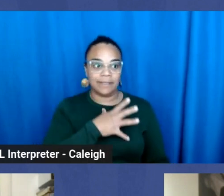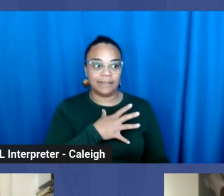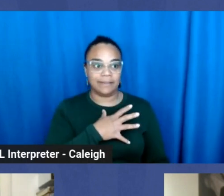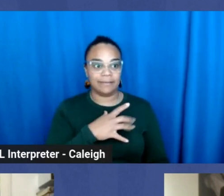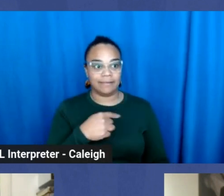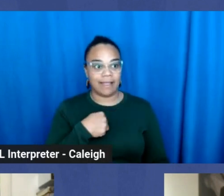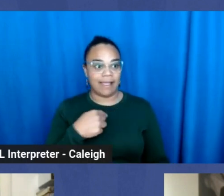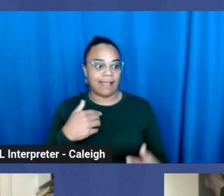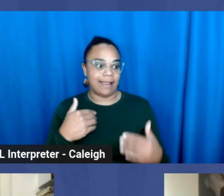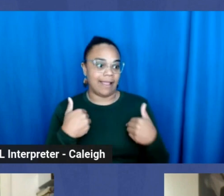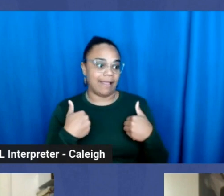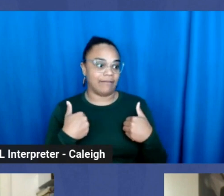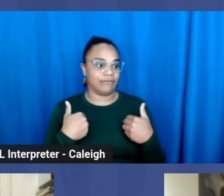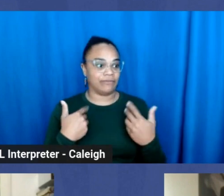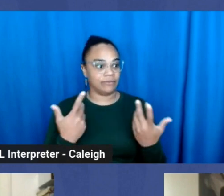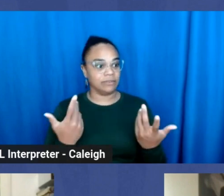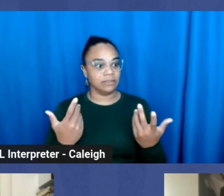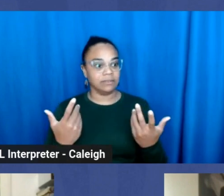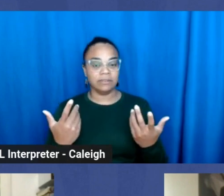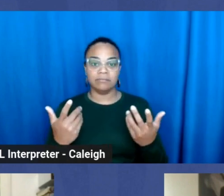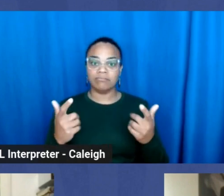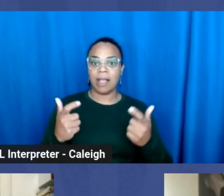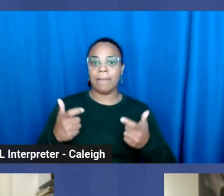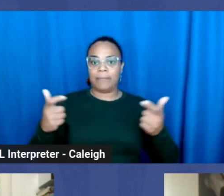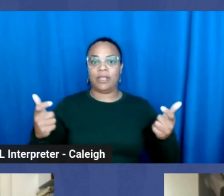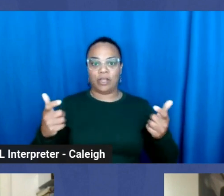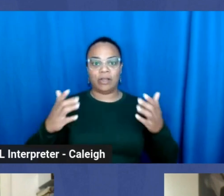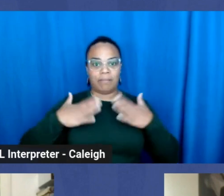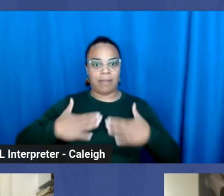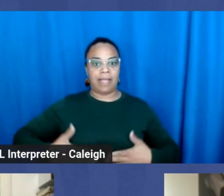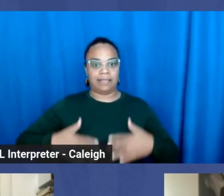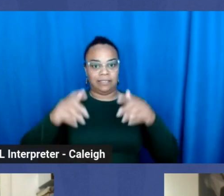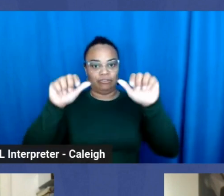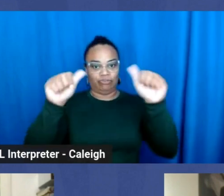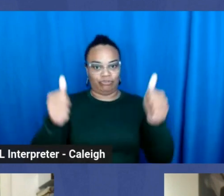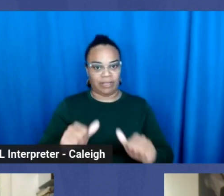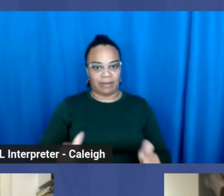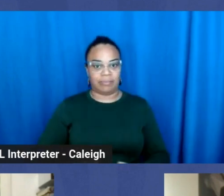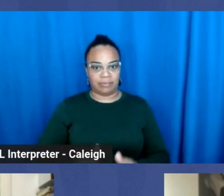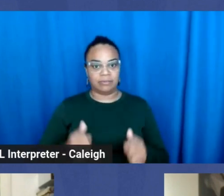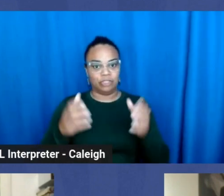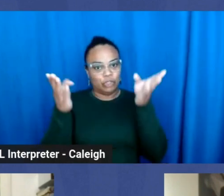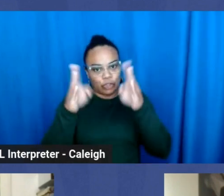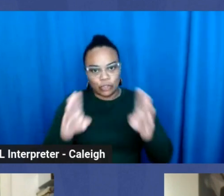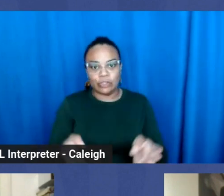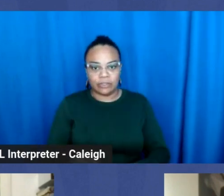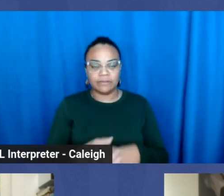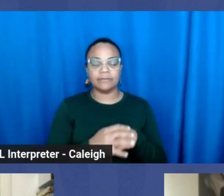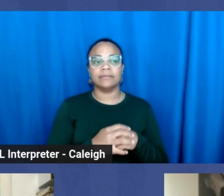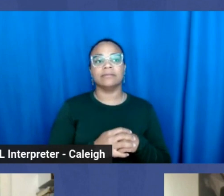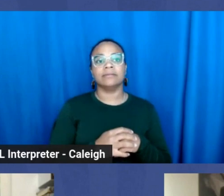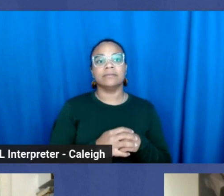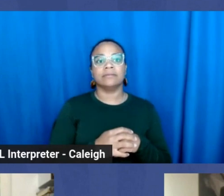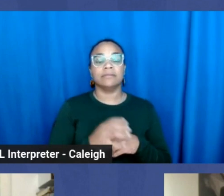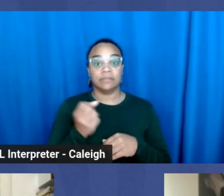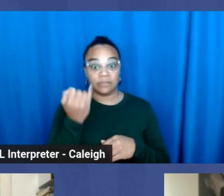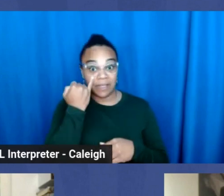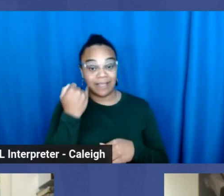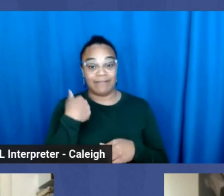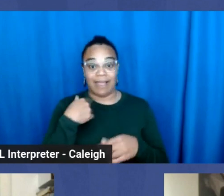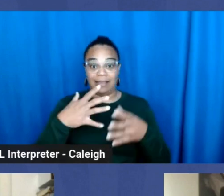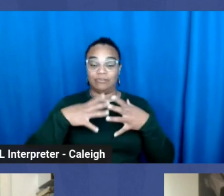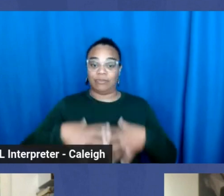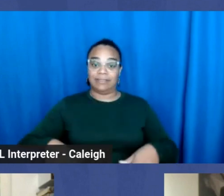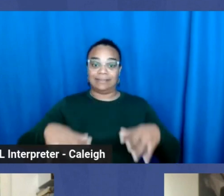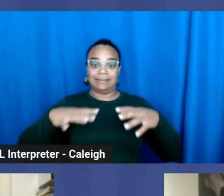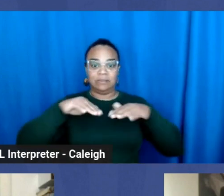have a larger frame. I am curvier. And so me wearing a bikini looks different